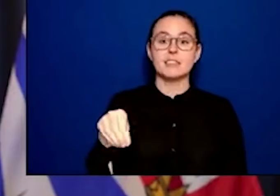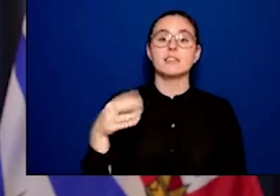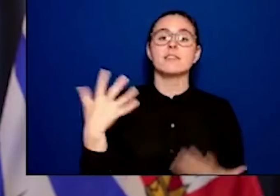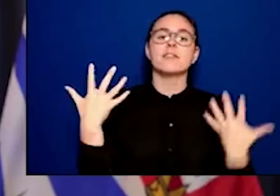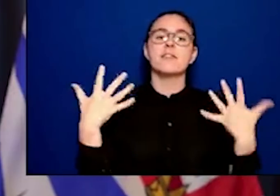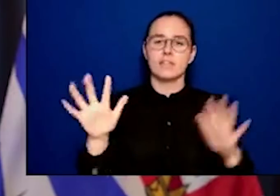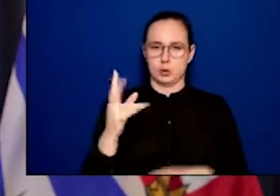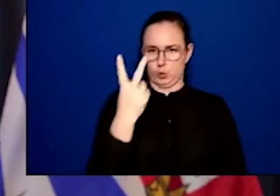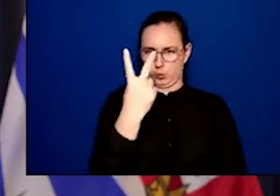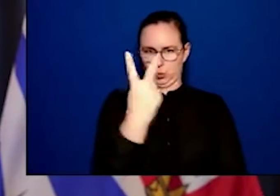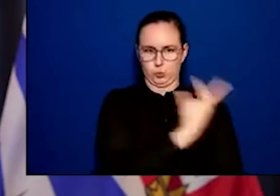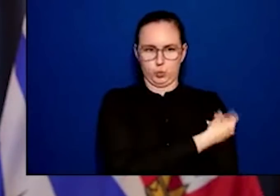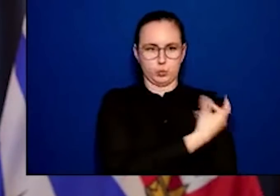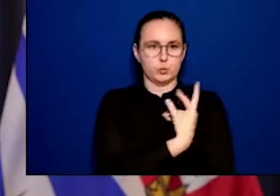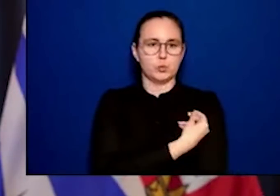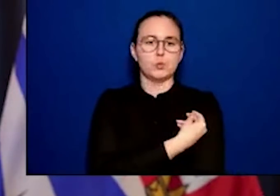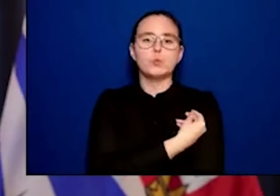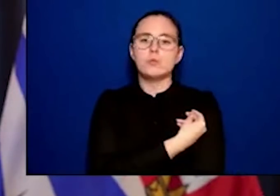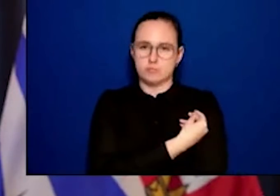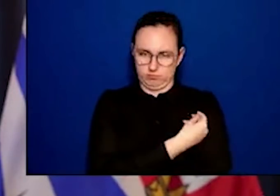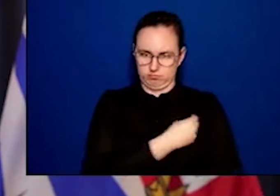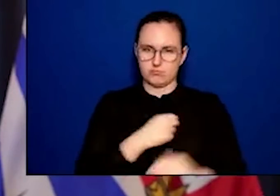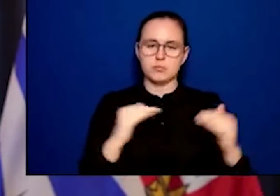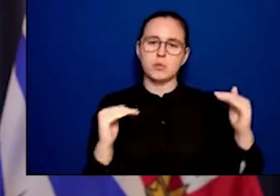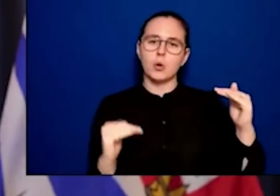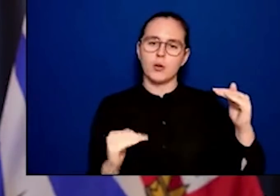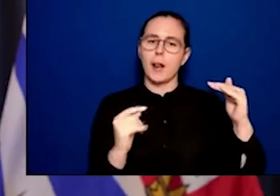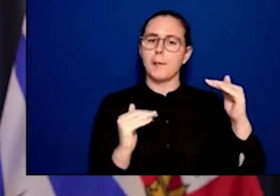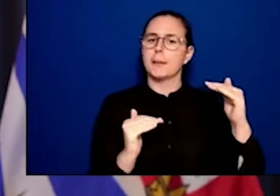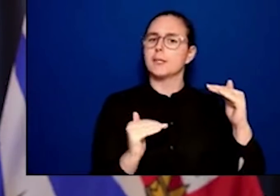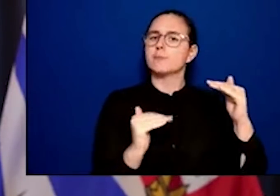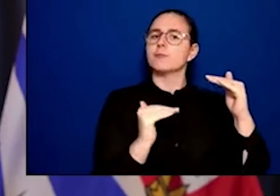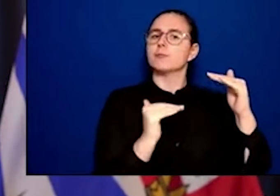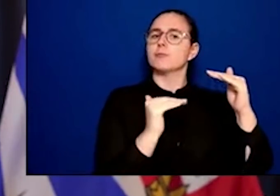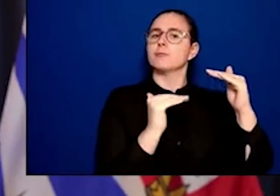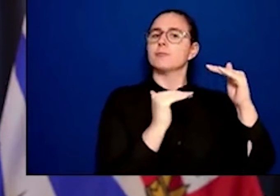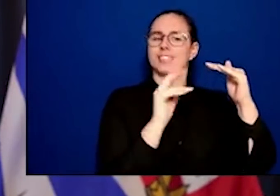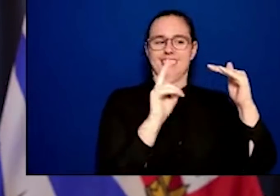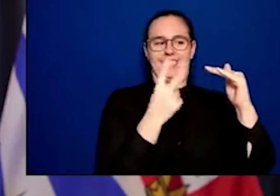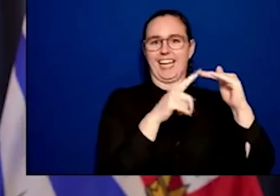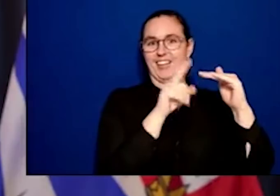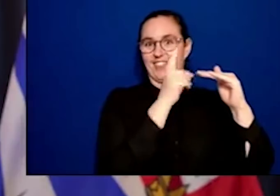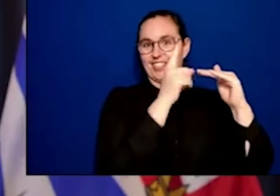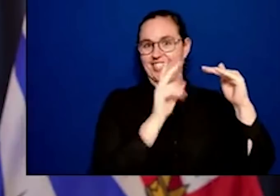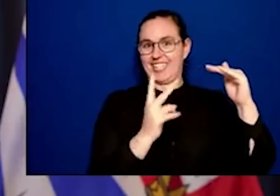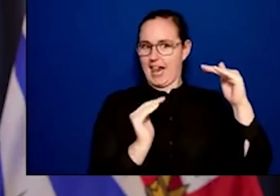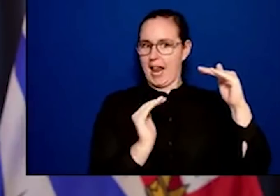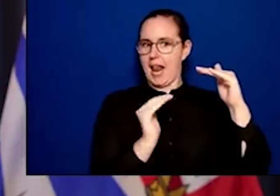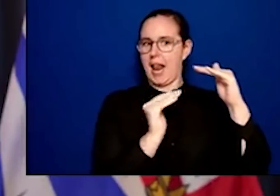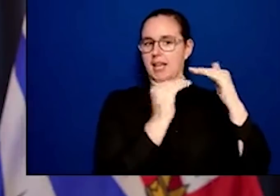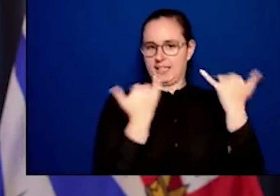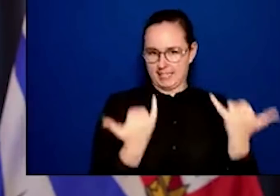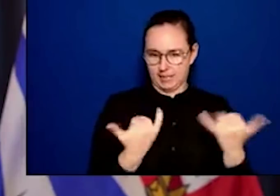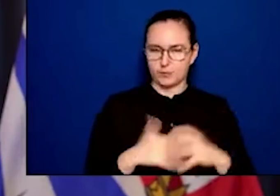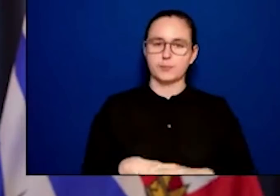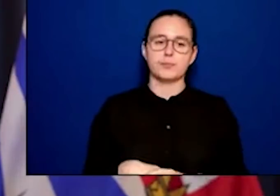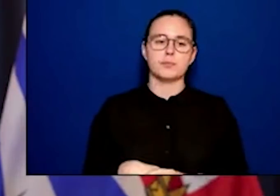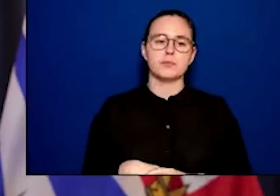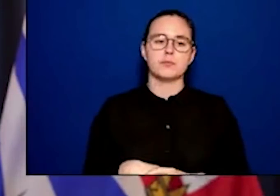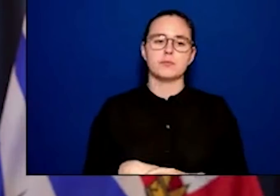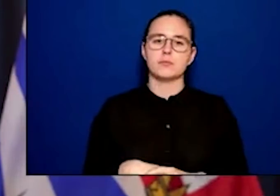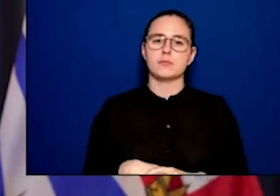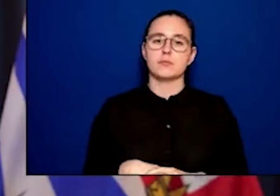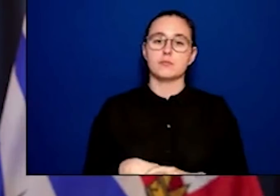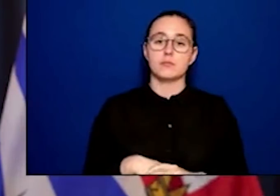fully vaccinated is closing. It's now 6.6%, meaning they've received 2 doses of a COVID-19 vaccine. Over 18 amongst